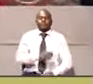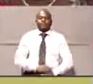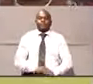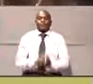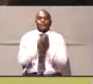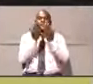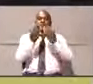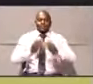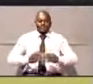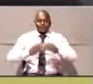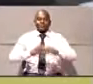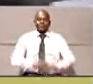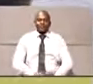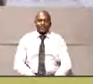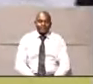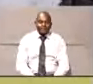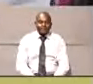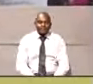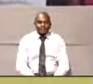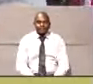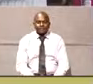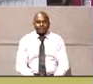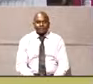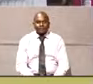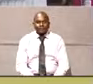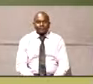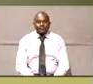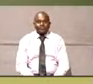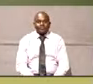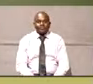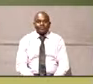For UBC TV News, I am Philip Aguta.